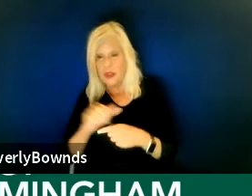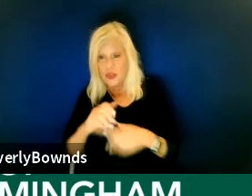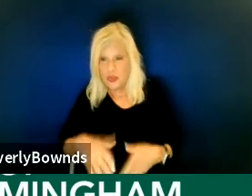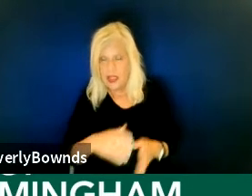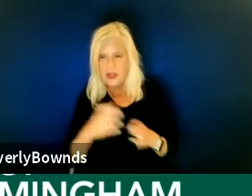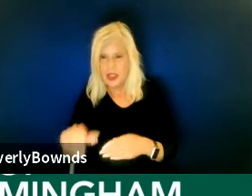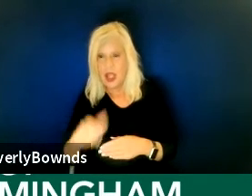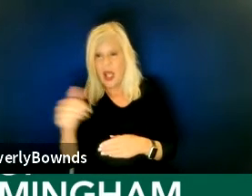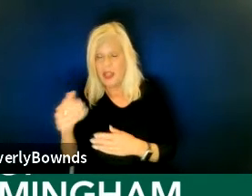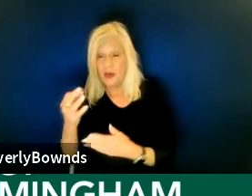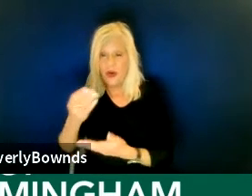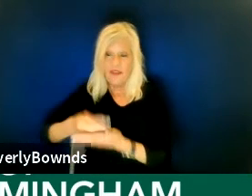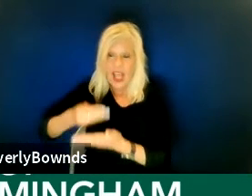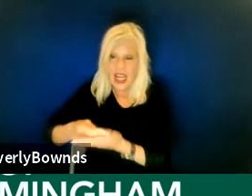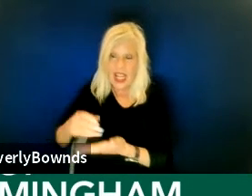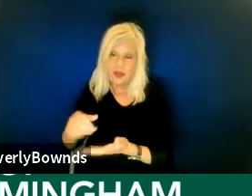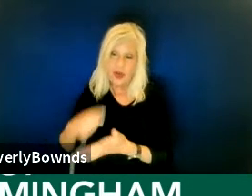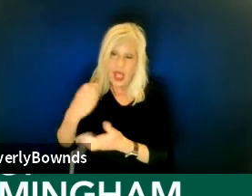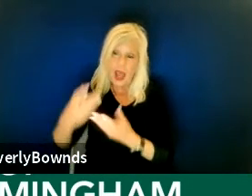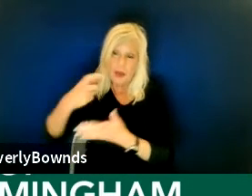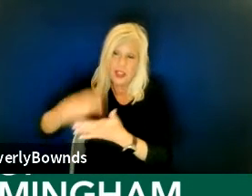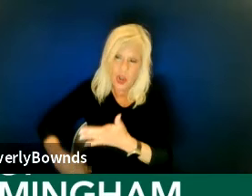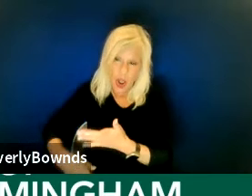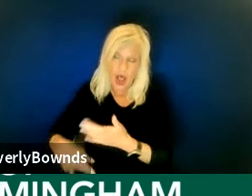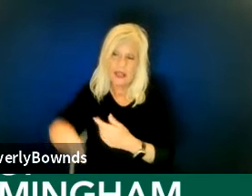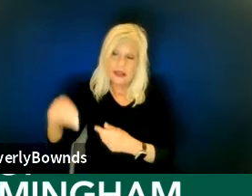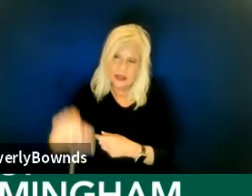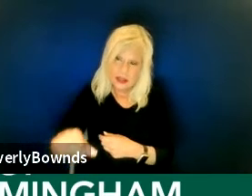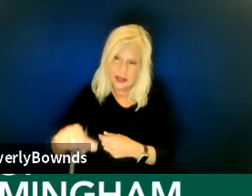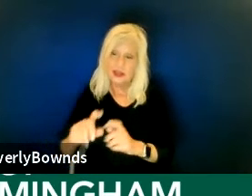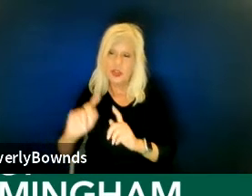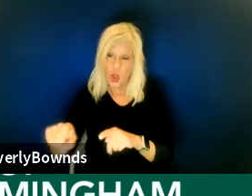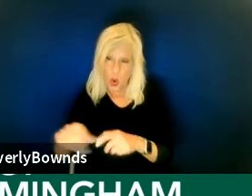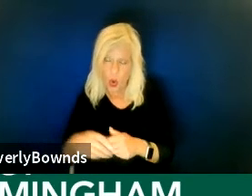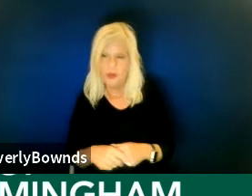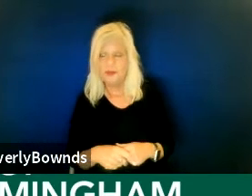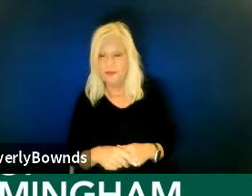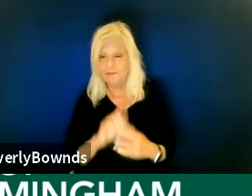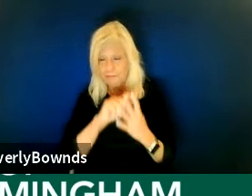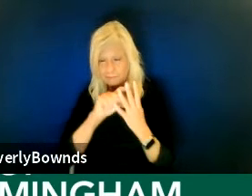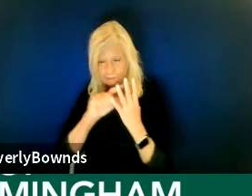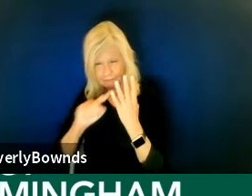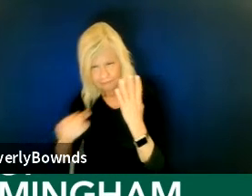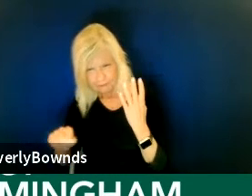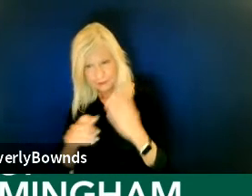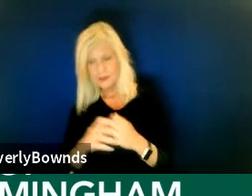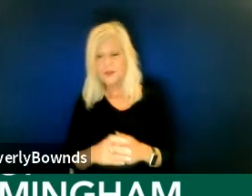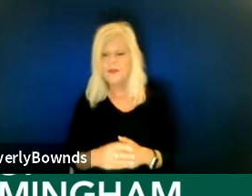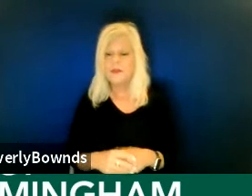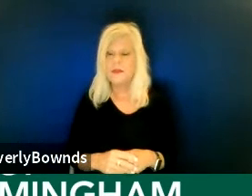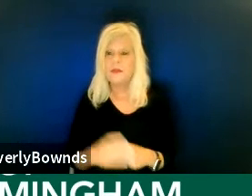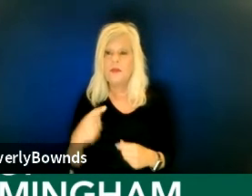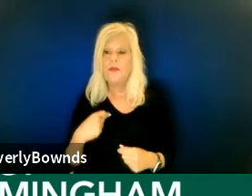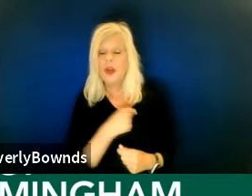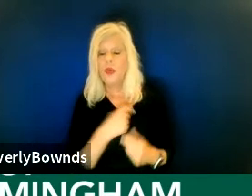other financial constraints around going to a location. So we